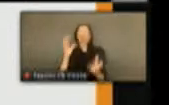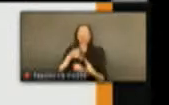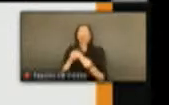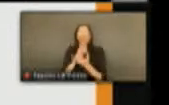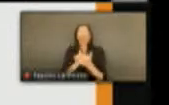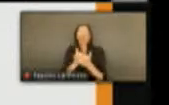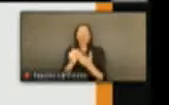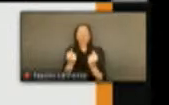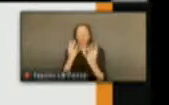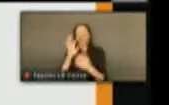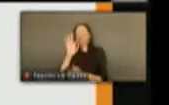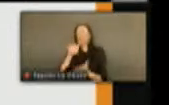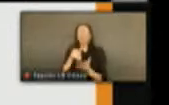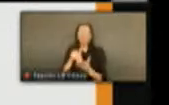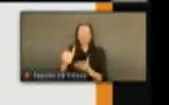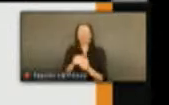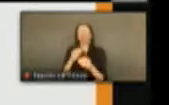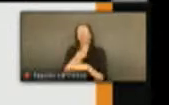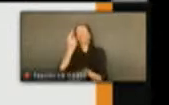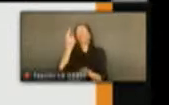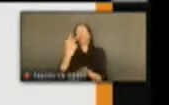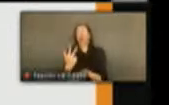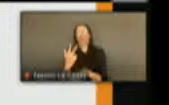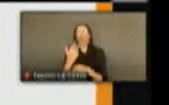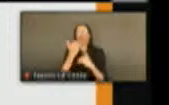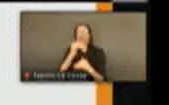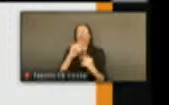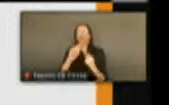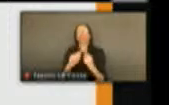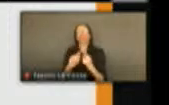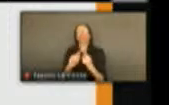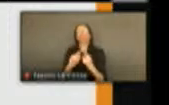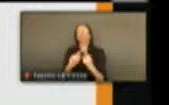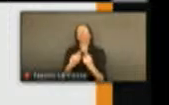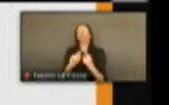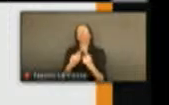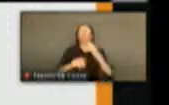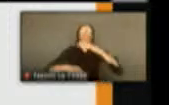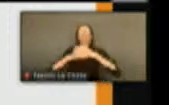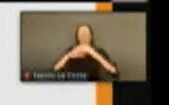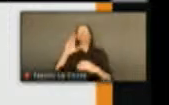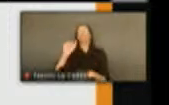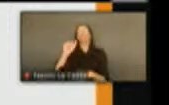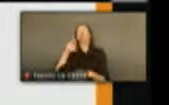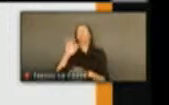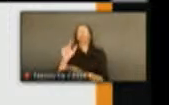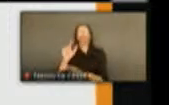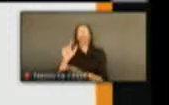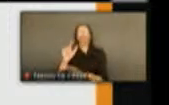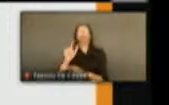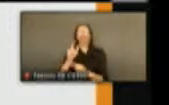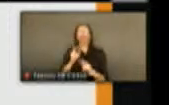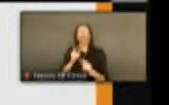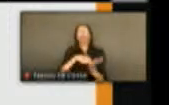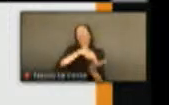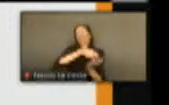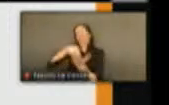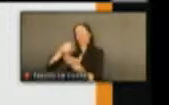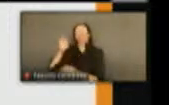Over 1/3 is restricted to capital expenses and cannot be used for operating programs and/or